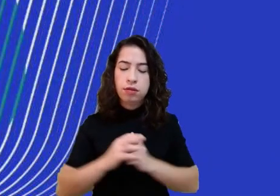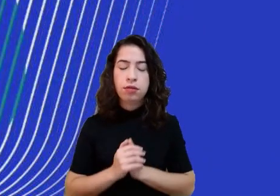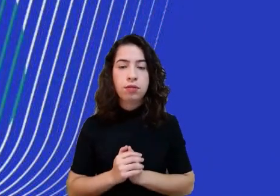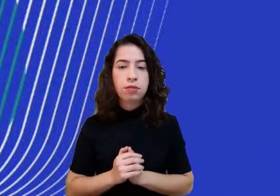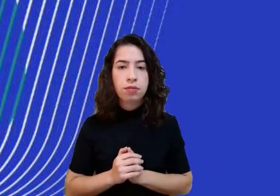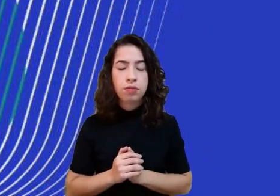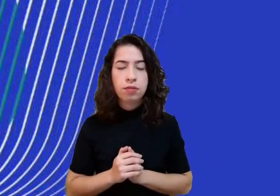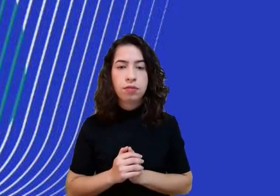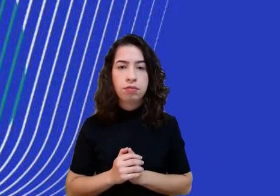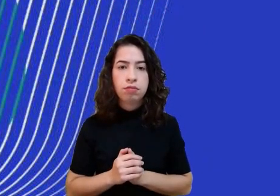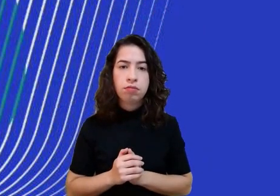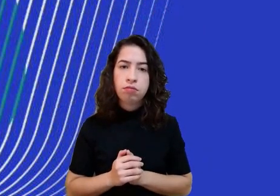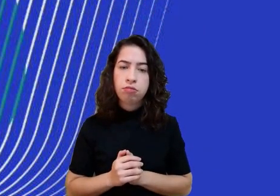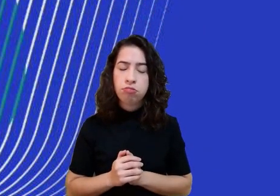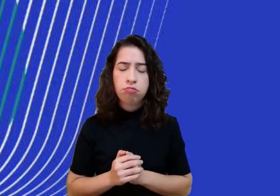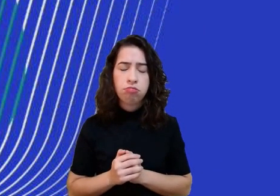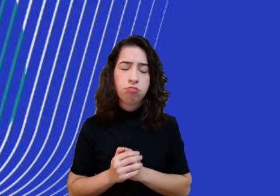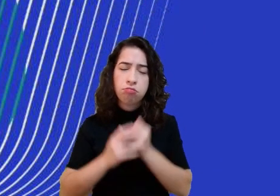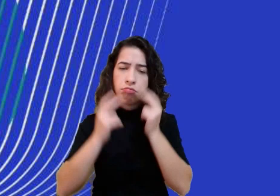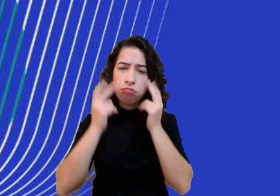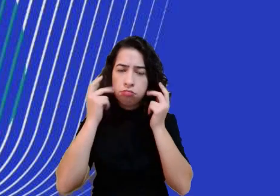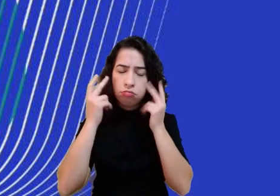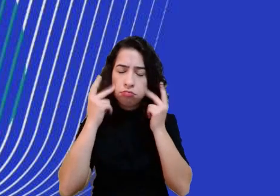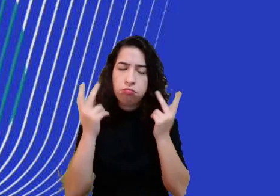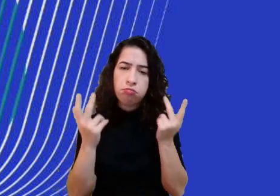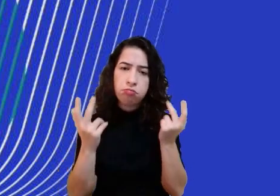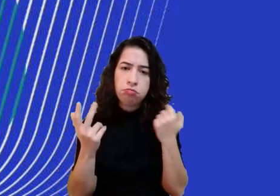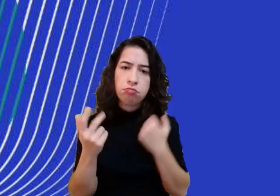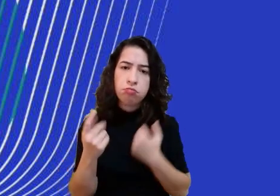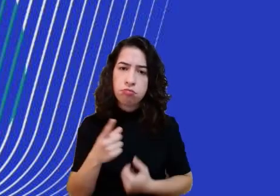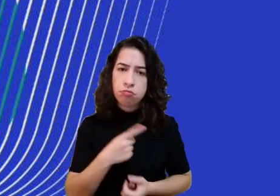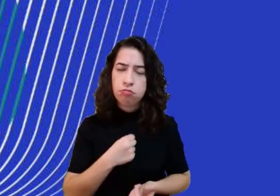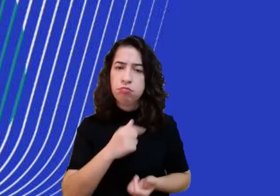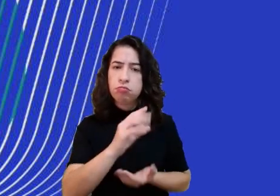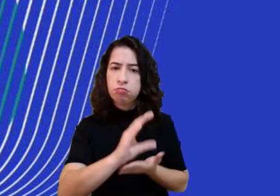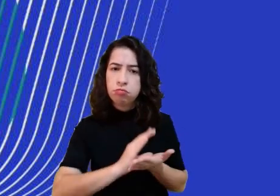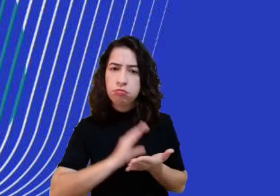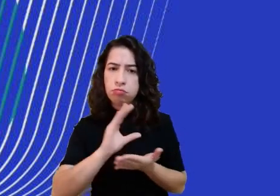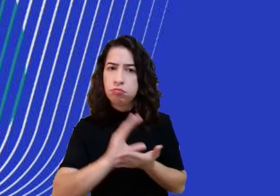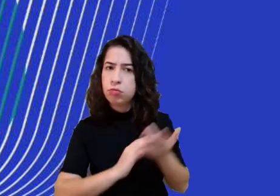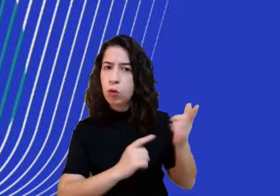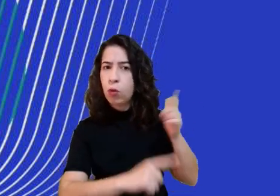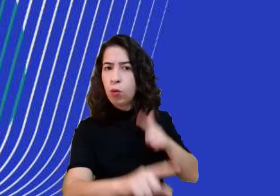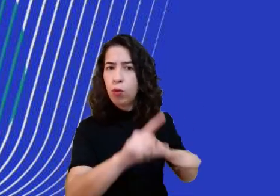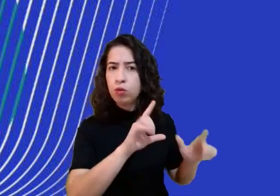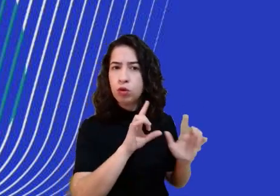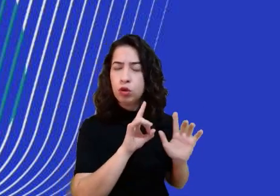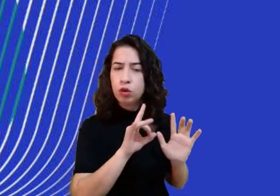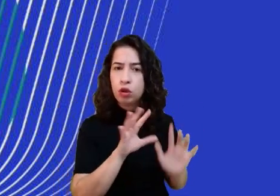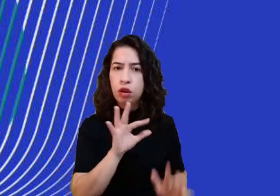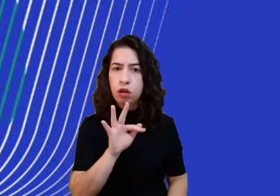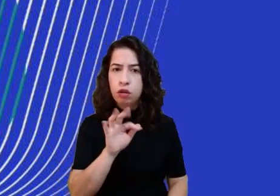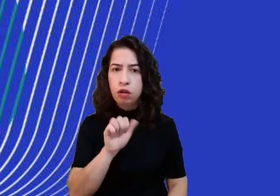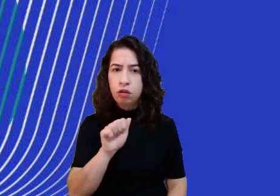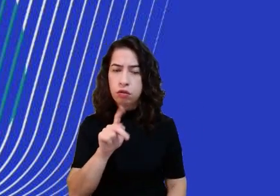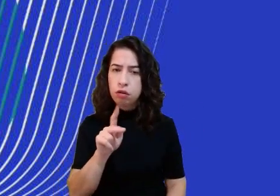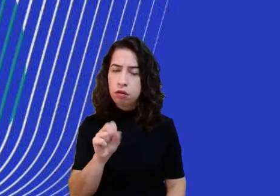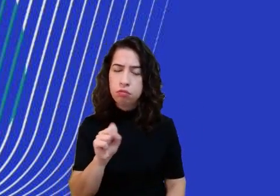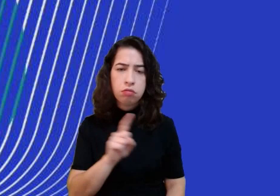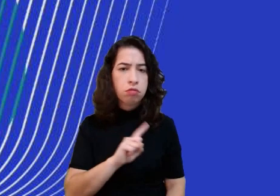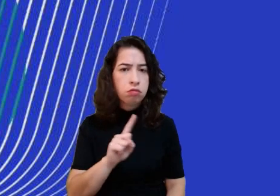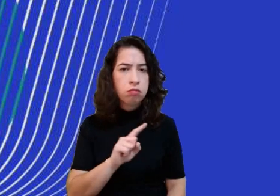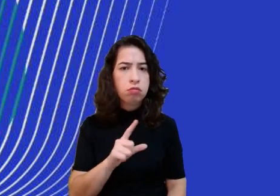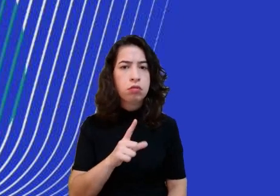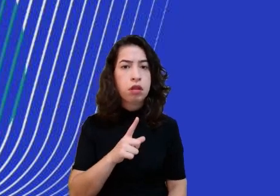agencies. Naturally, we have capital flow from other sources